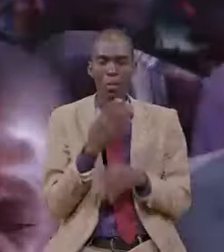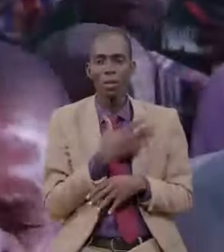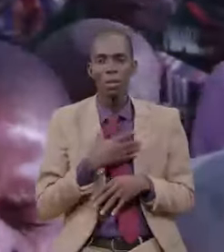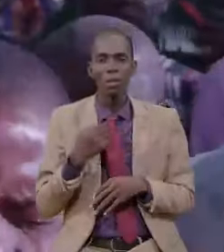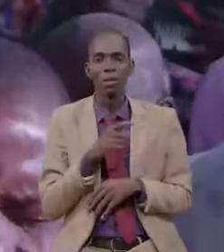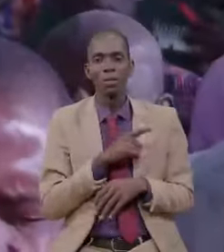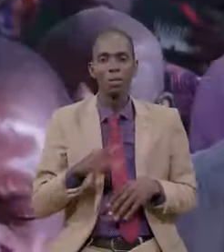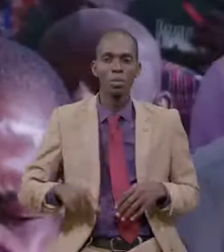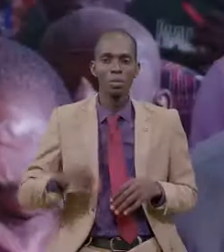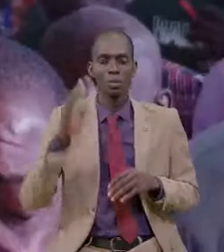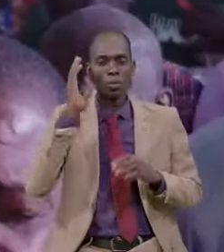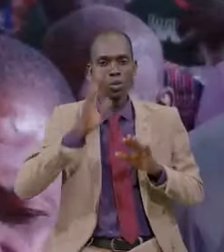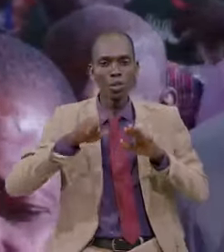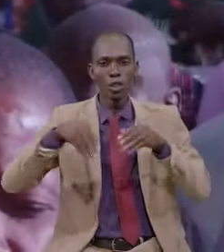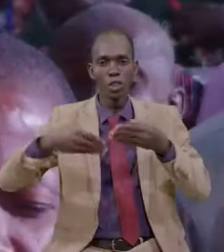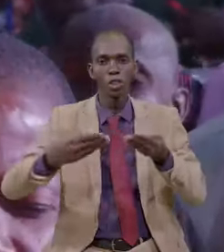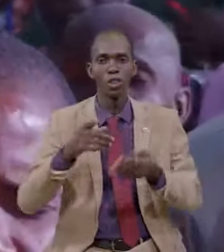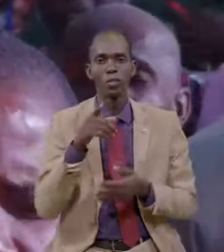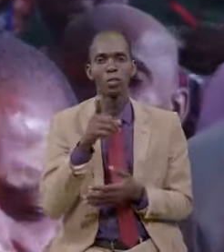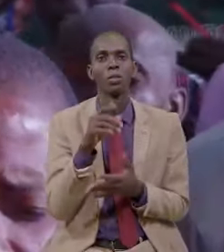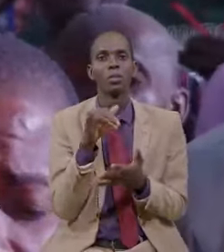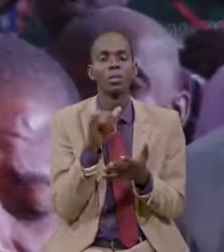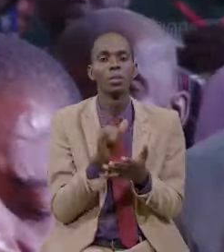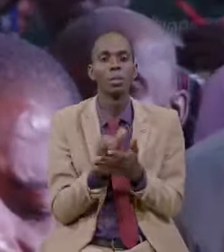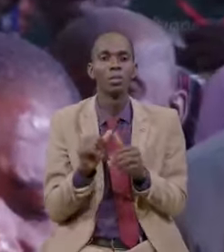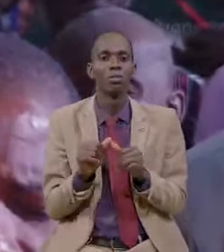will grant you that steady,